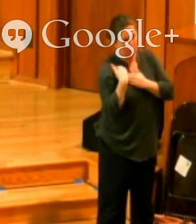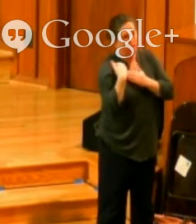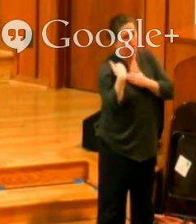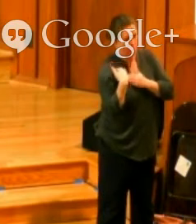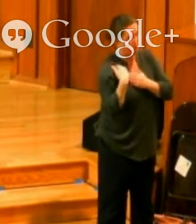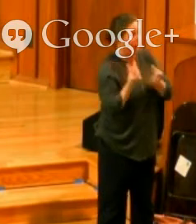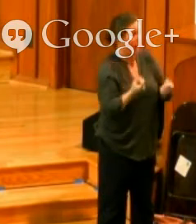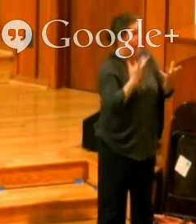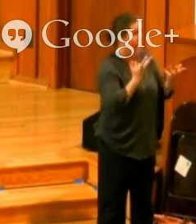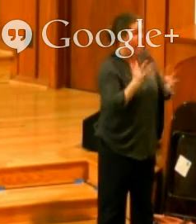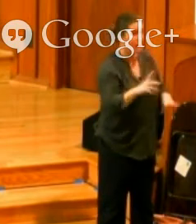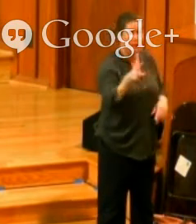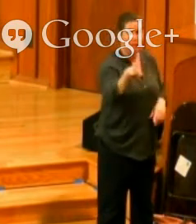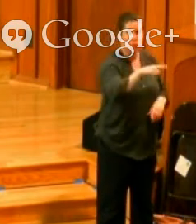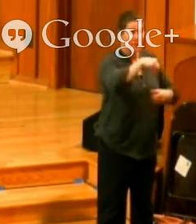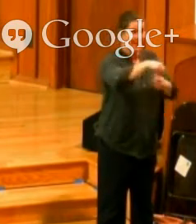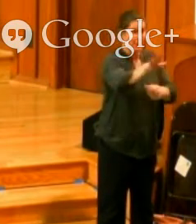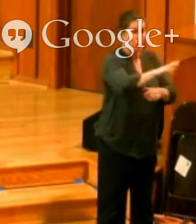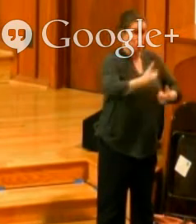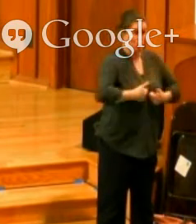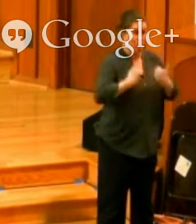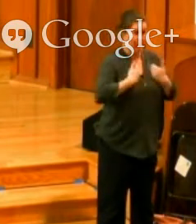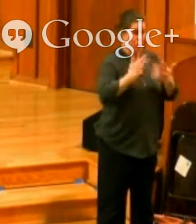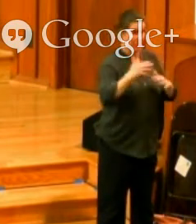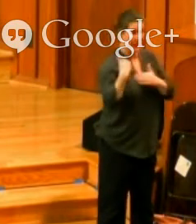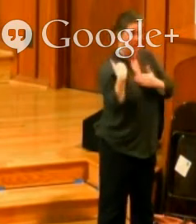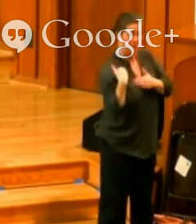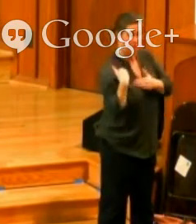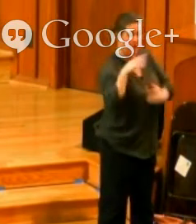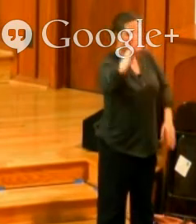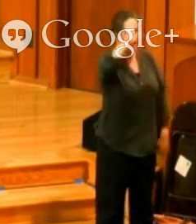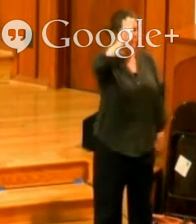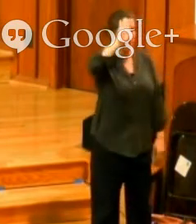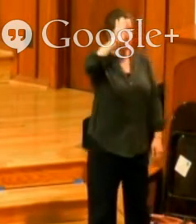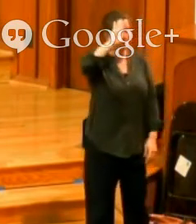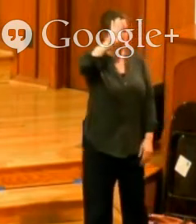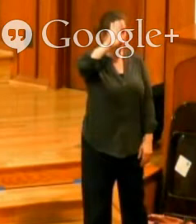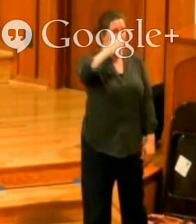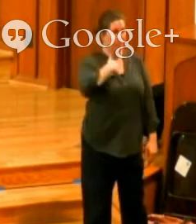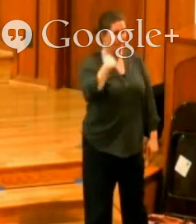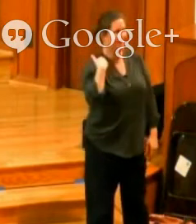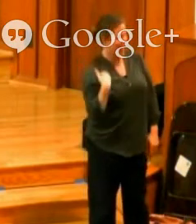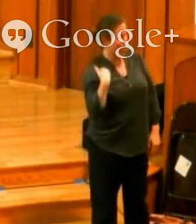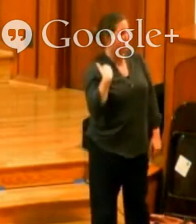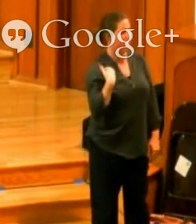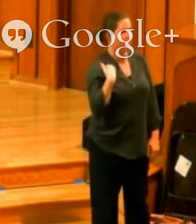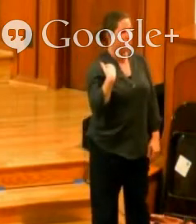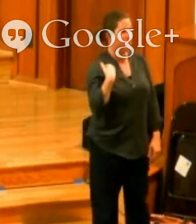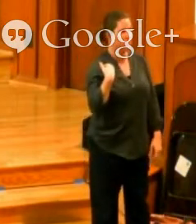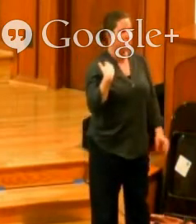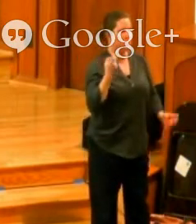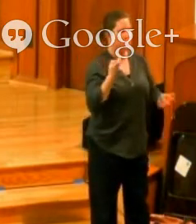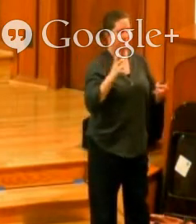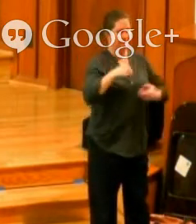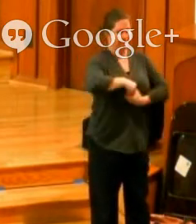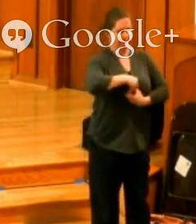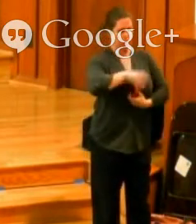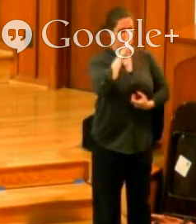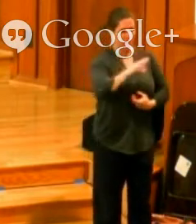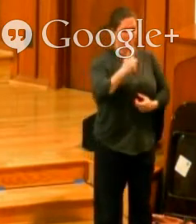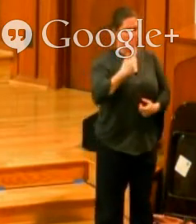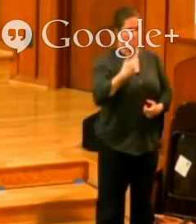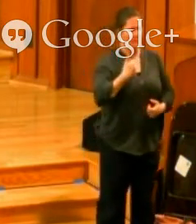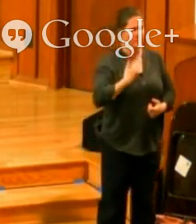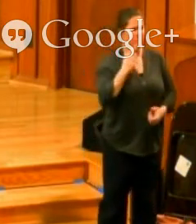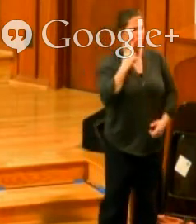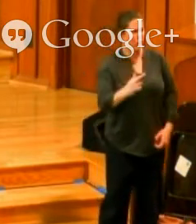many of you have had accountability in your life? Firefighters have something called accountability. They keep each other straight that way. I have a very close friend who's a